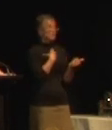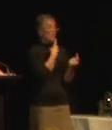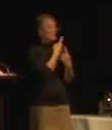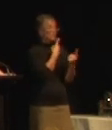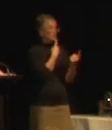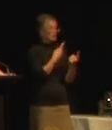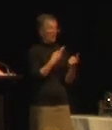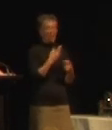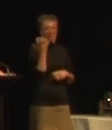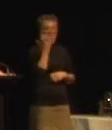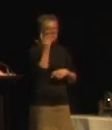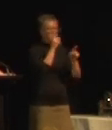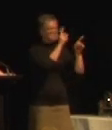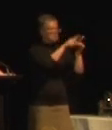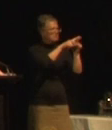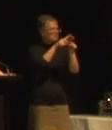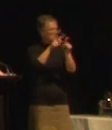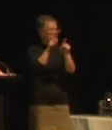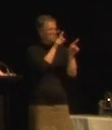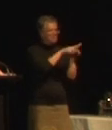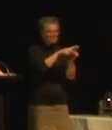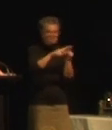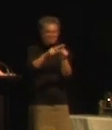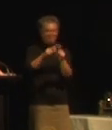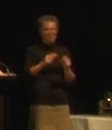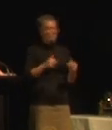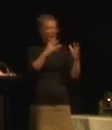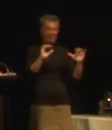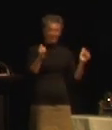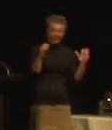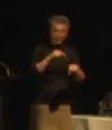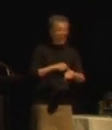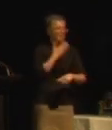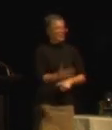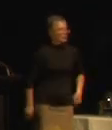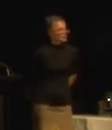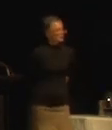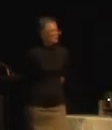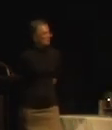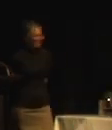Lexicographical data, structured data for individual files. But I'm out of time, so thank you.